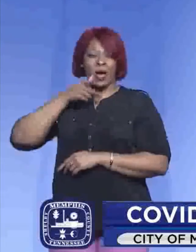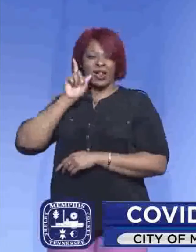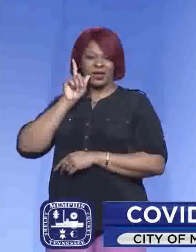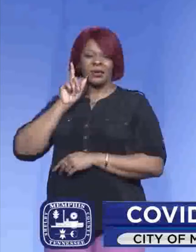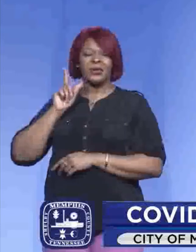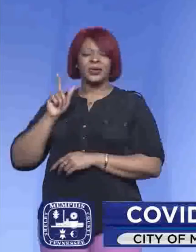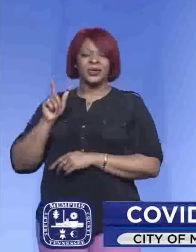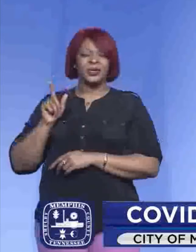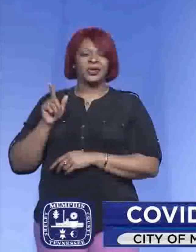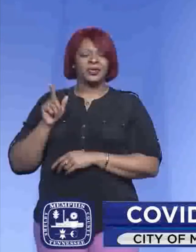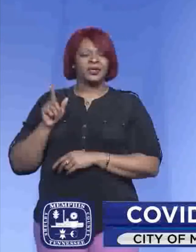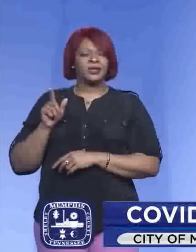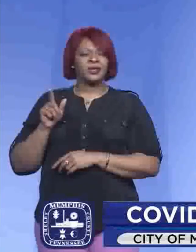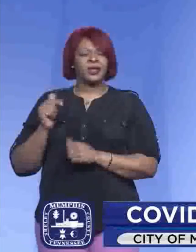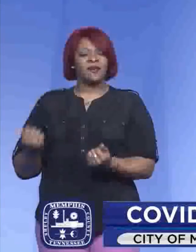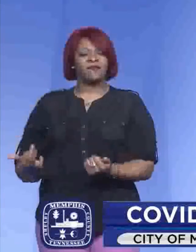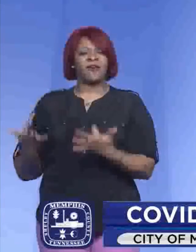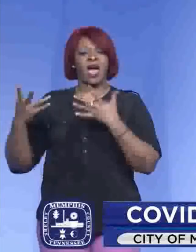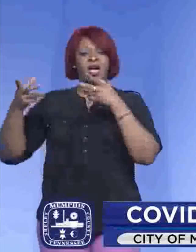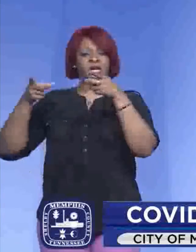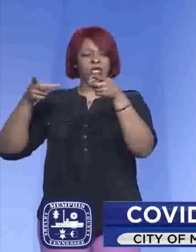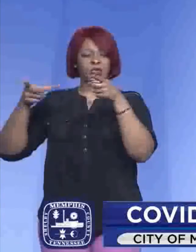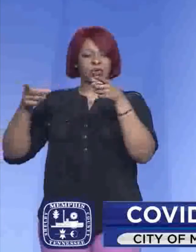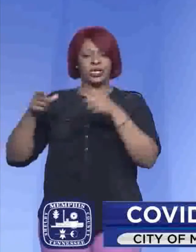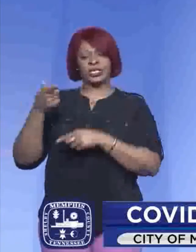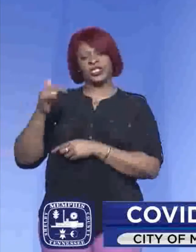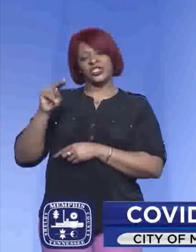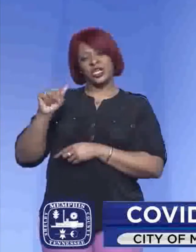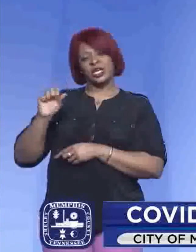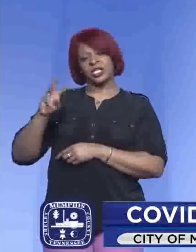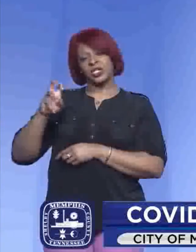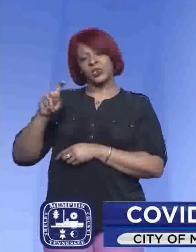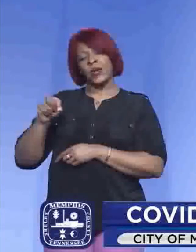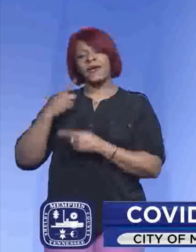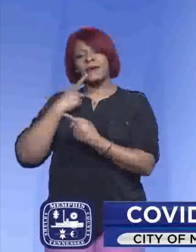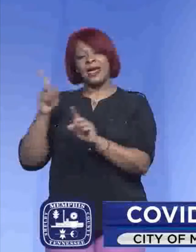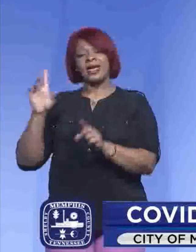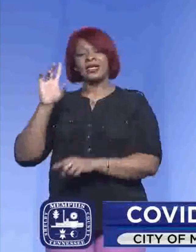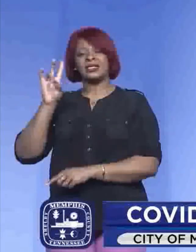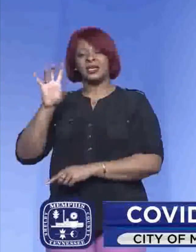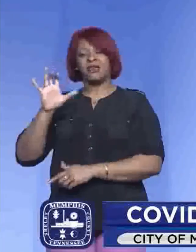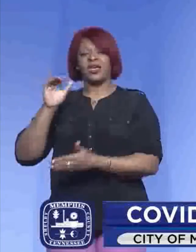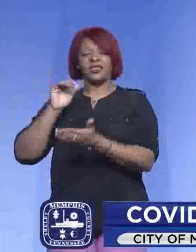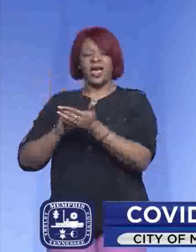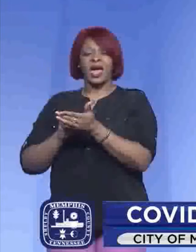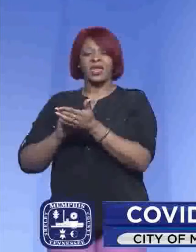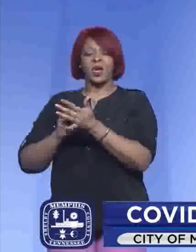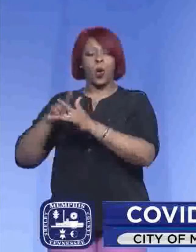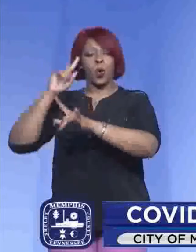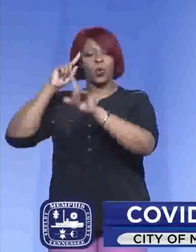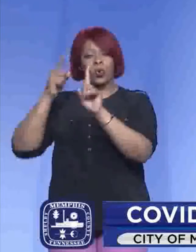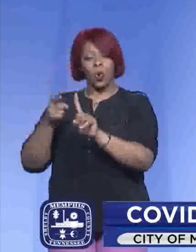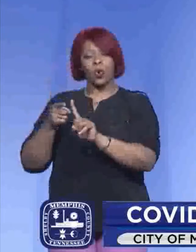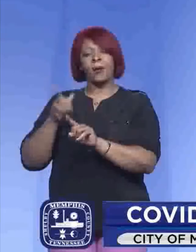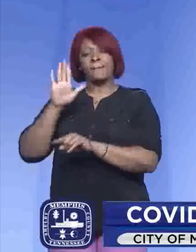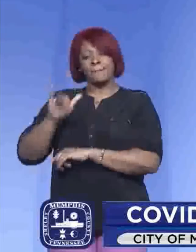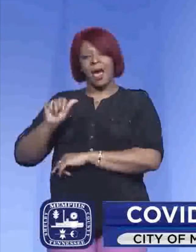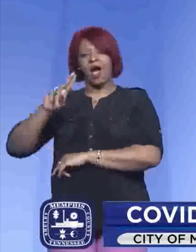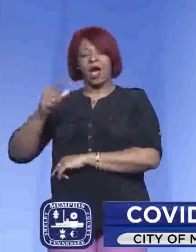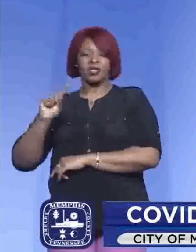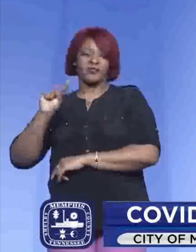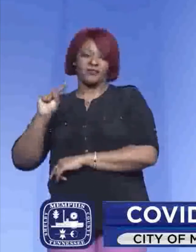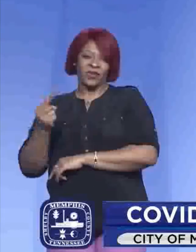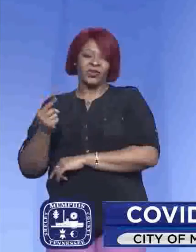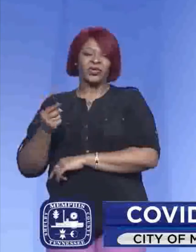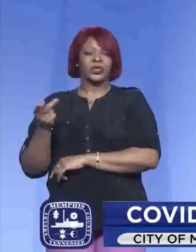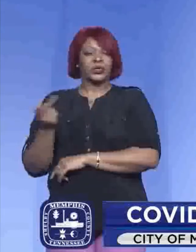ago, Fire Director Gina Sweat announced the 700,000 administered goal August 1st. I know you